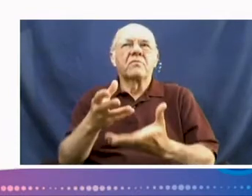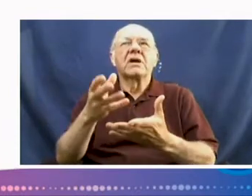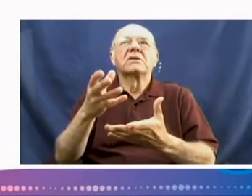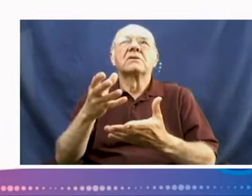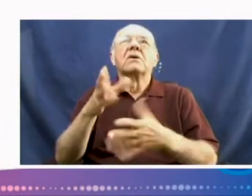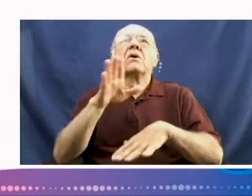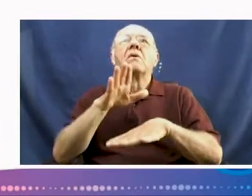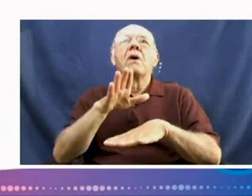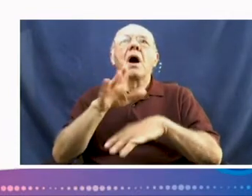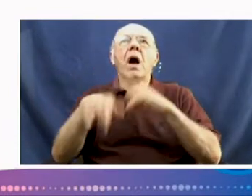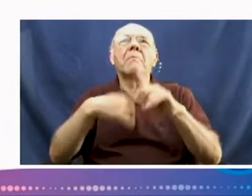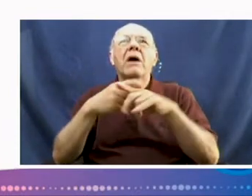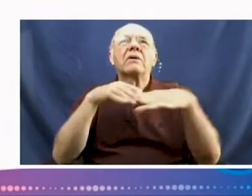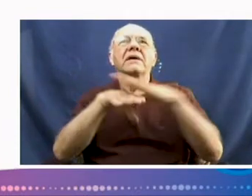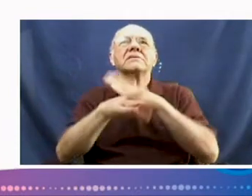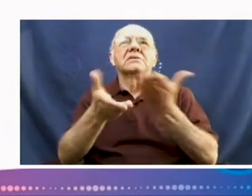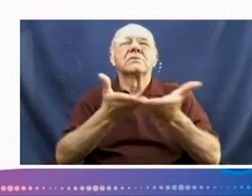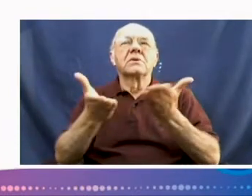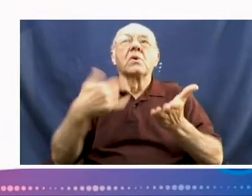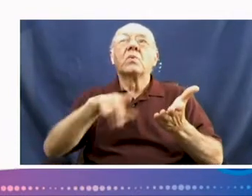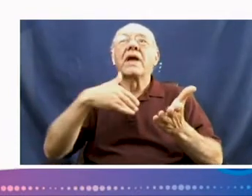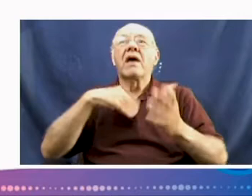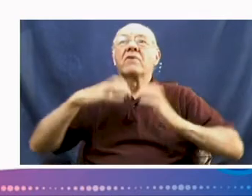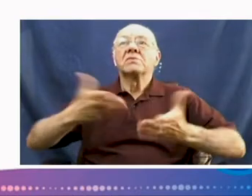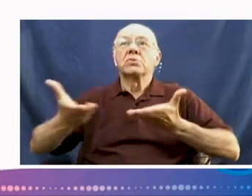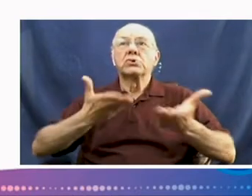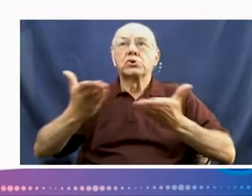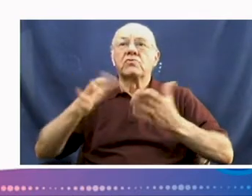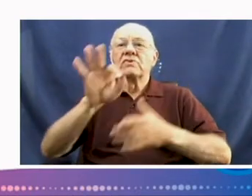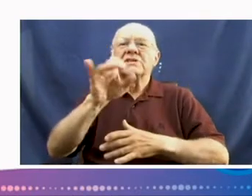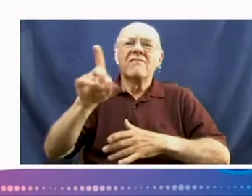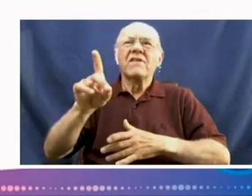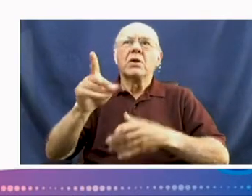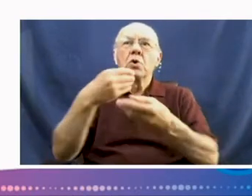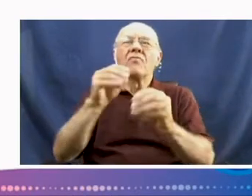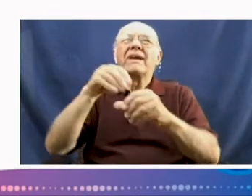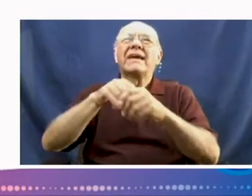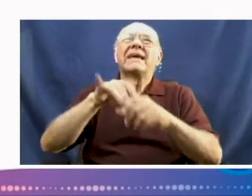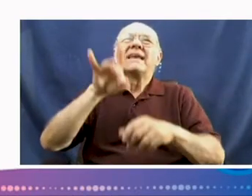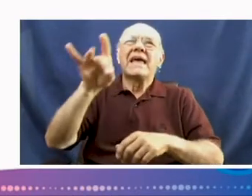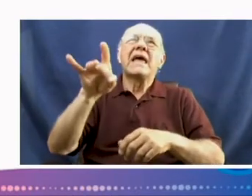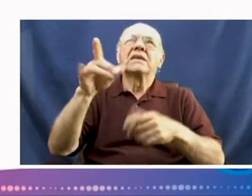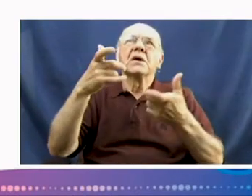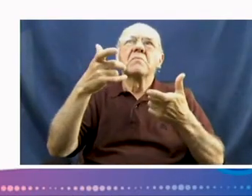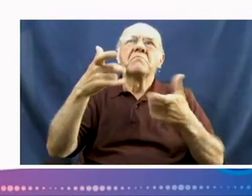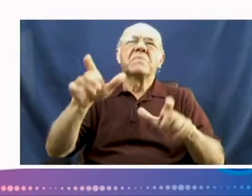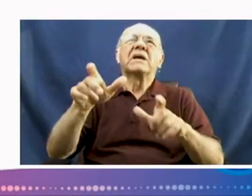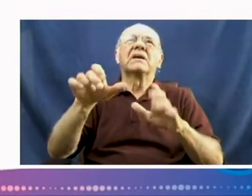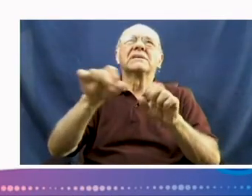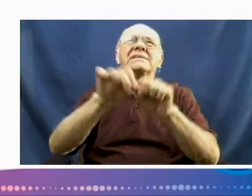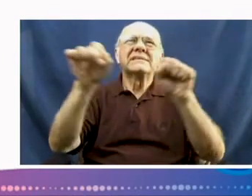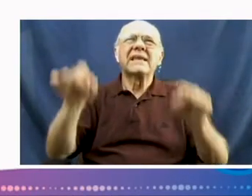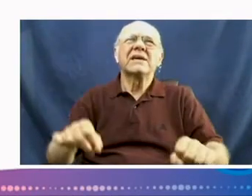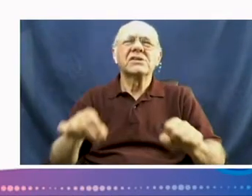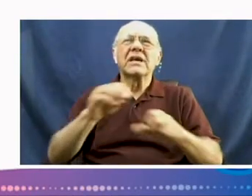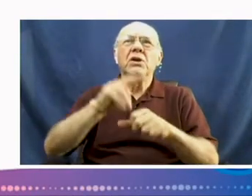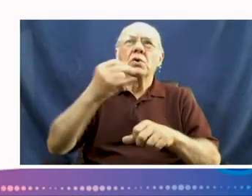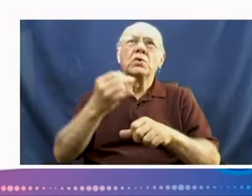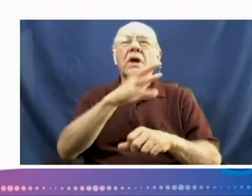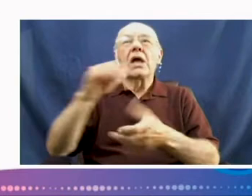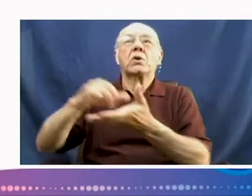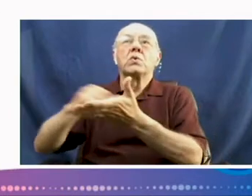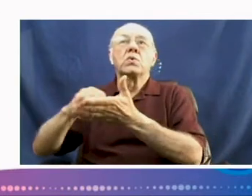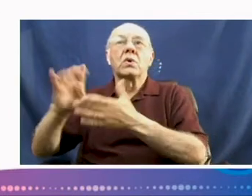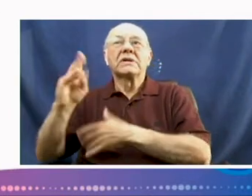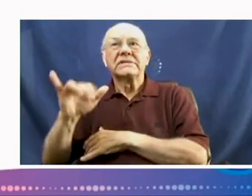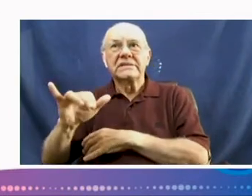services. We have customer service field offices in 8 major terminals and stations in New Jersey and New York City. In